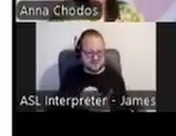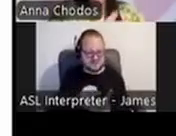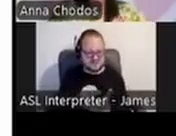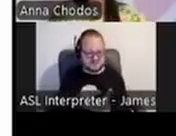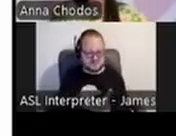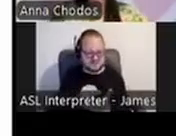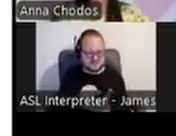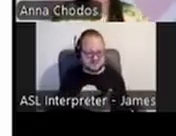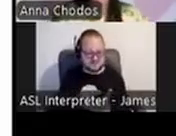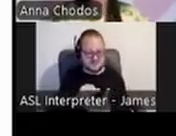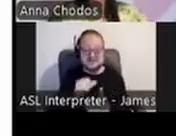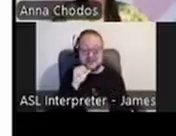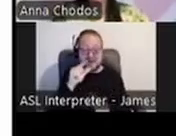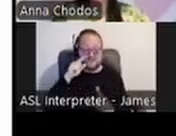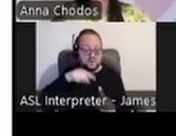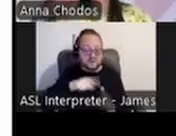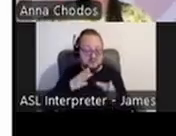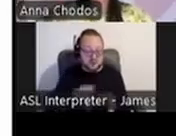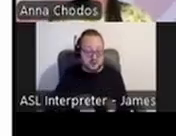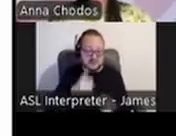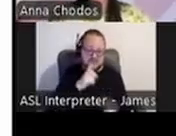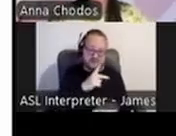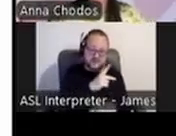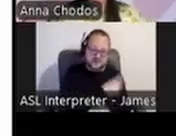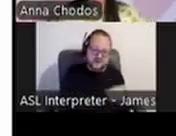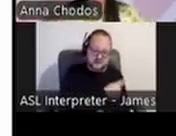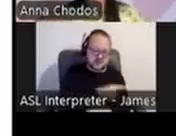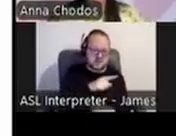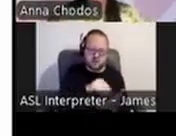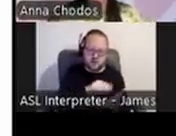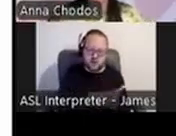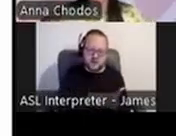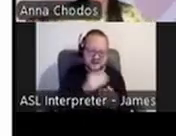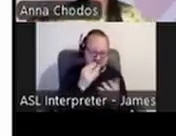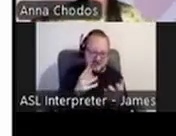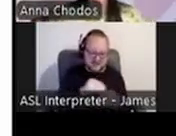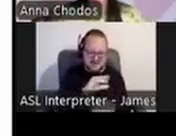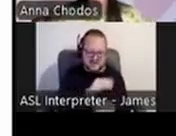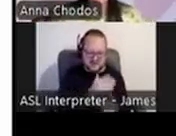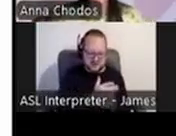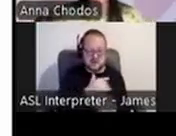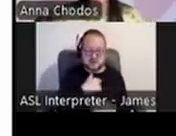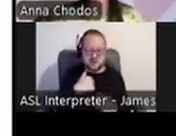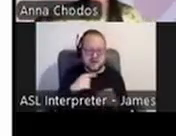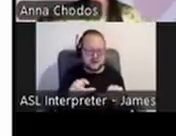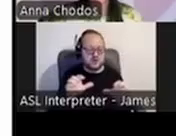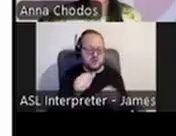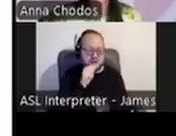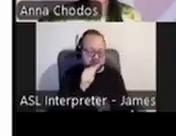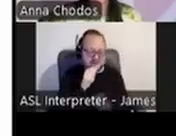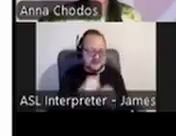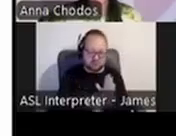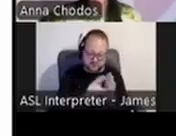for the patient. So you're recording that information in their chart. And we had to go through a privacy review and made sure we did that in a way that was appropriate, but it was